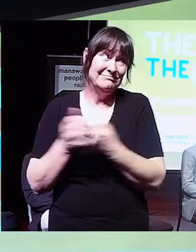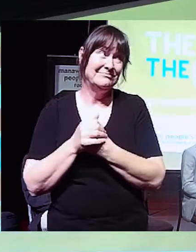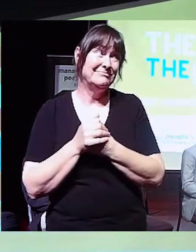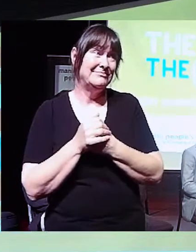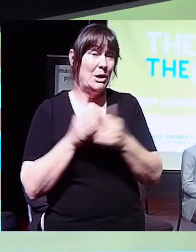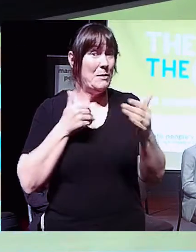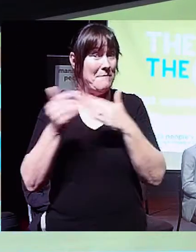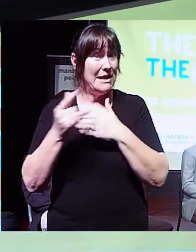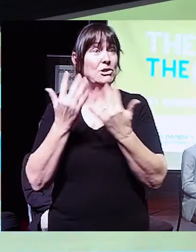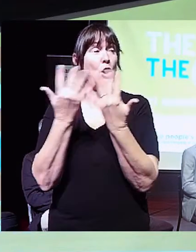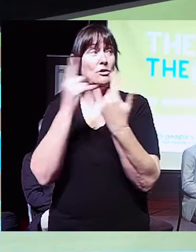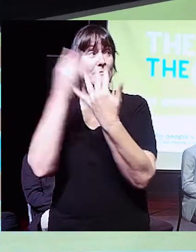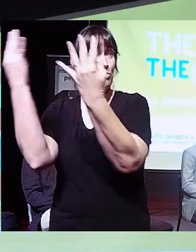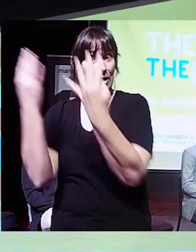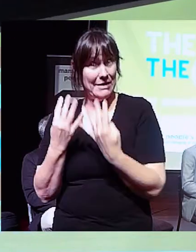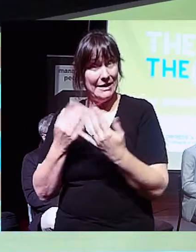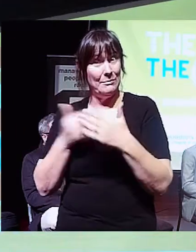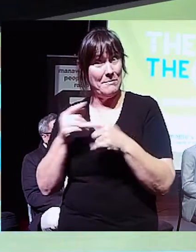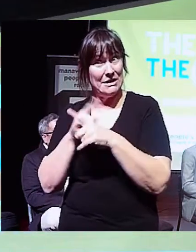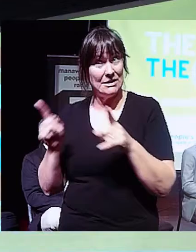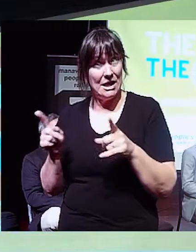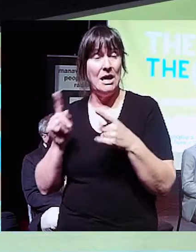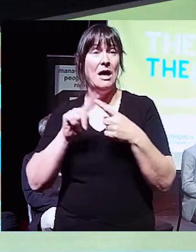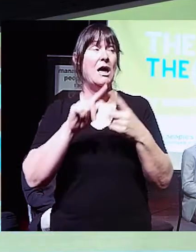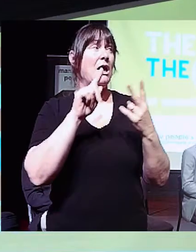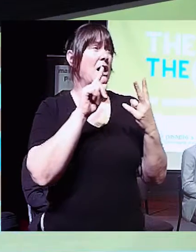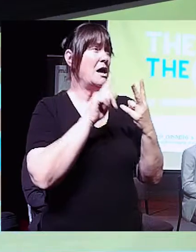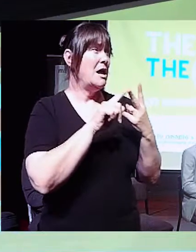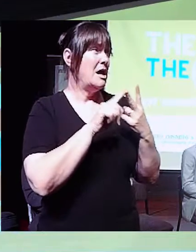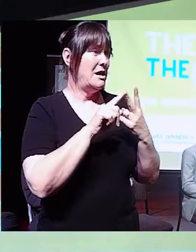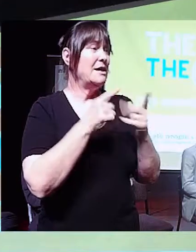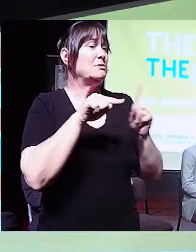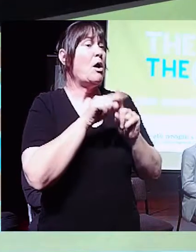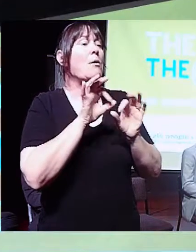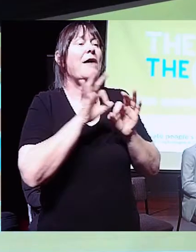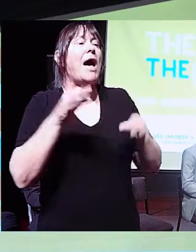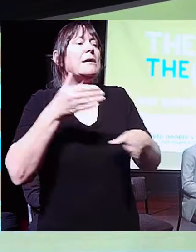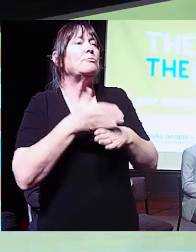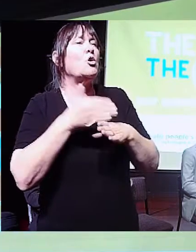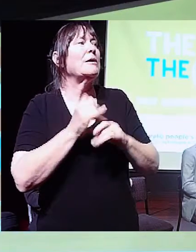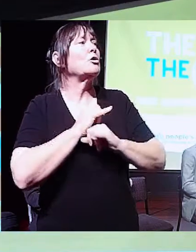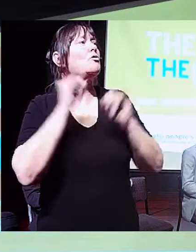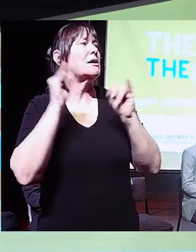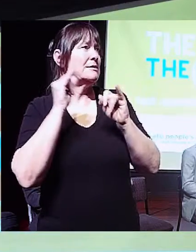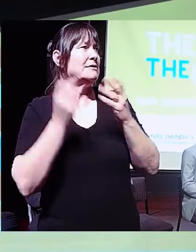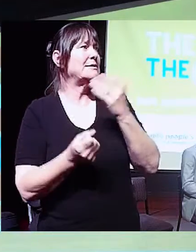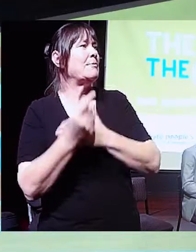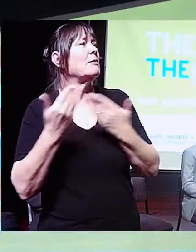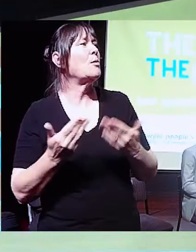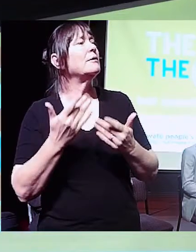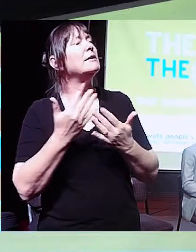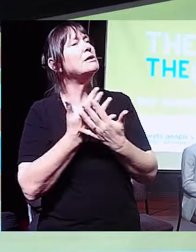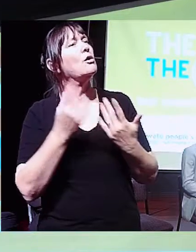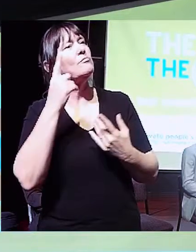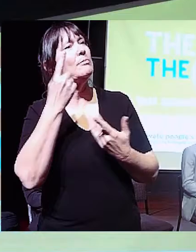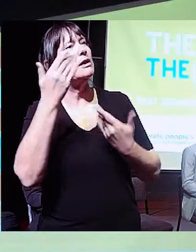to actually be utilised. The second thing is that we have a bit of an unemployment crisis that's actually going on at the moment, and there's a percentage of people in and around